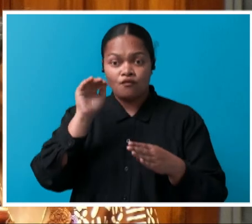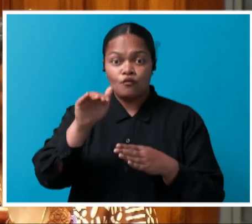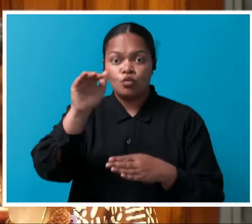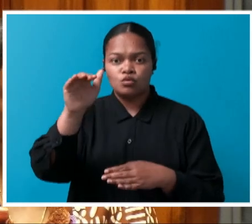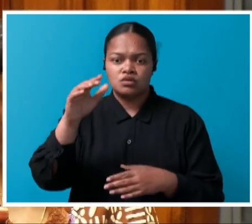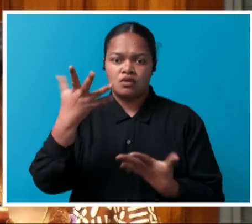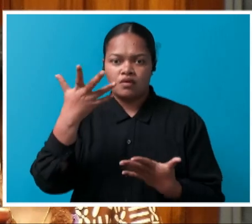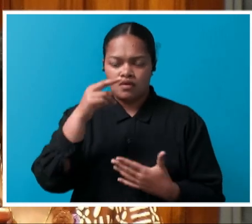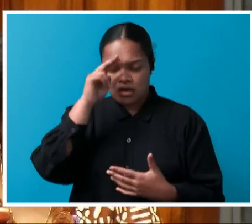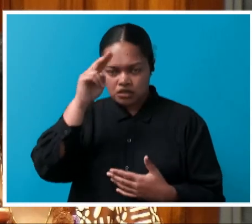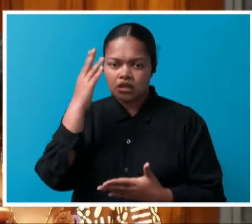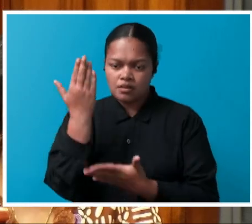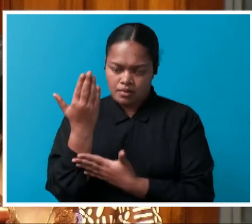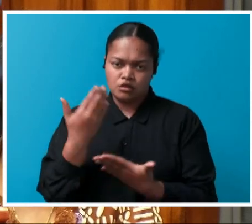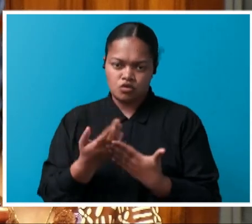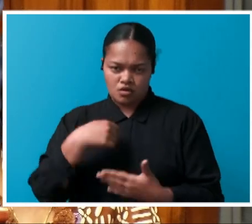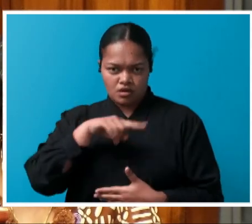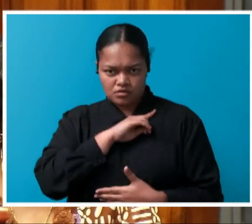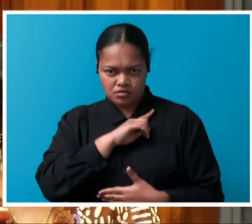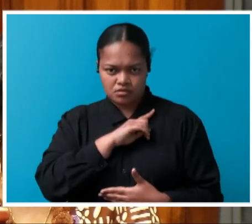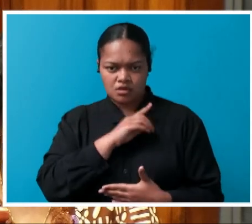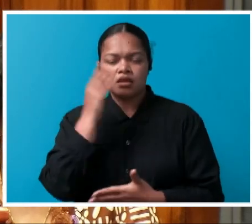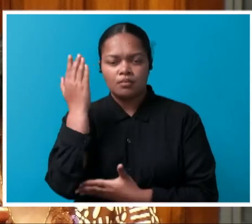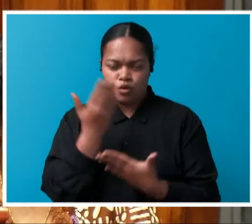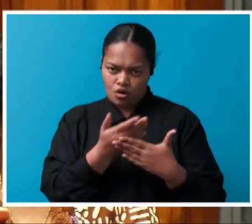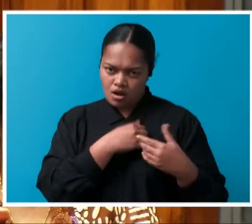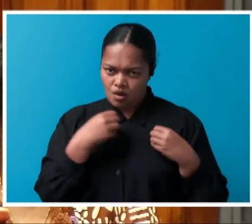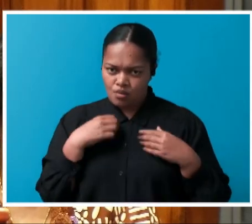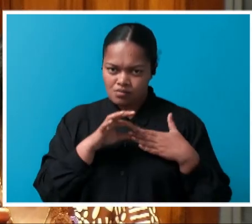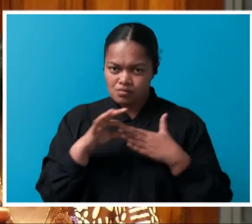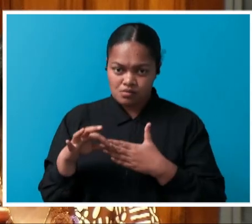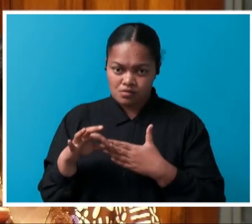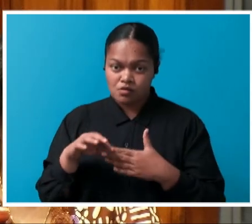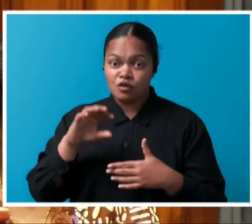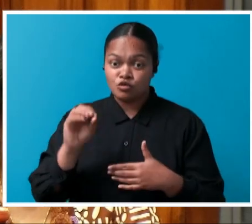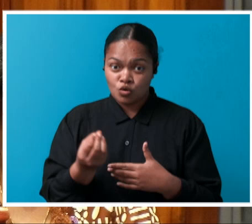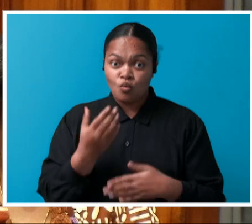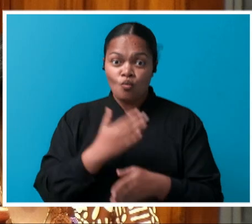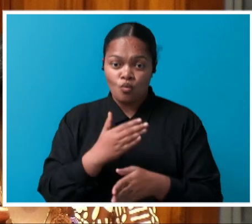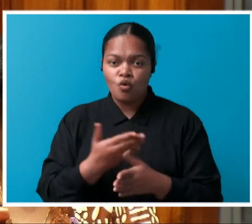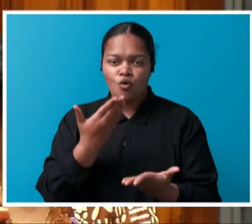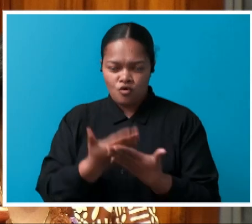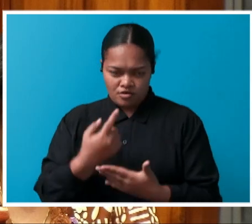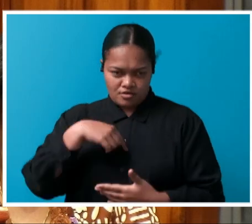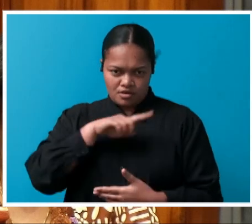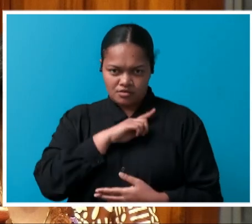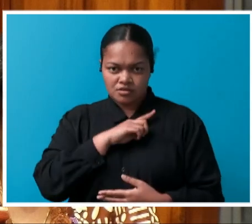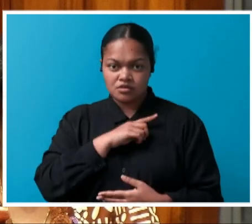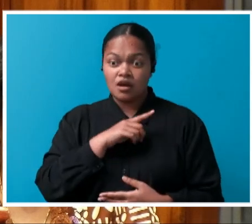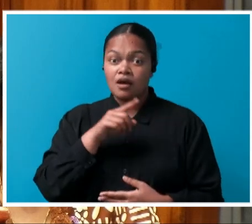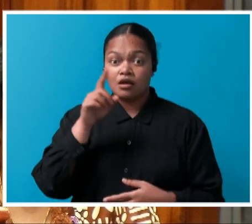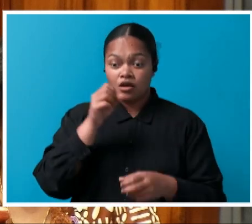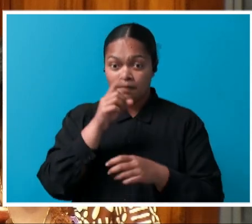people will depend on our leadership. Therefore, the onus is on us as leaders elected by the people to honor